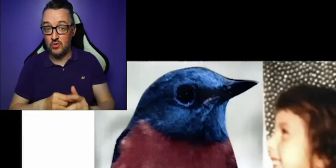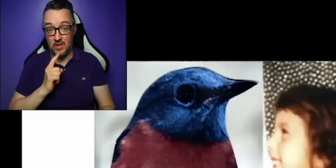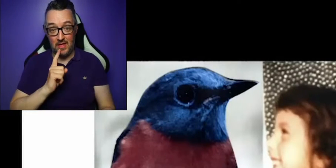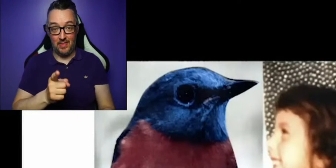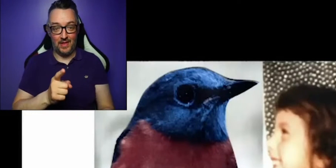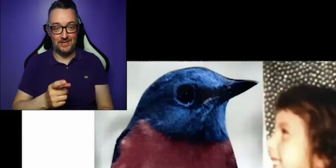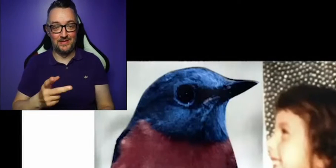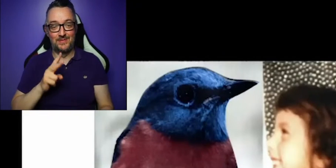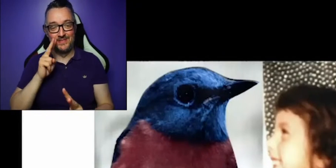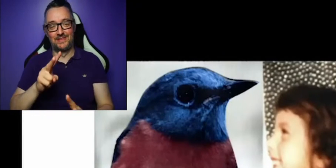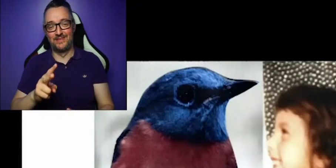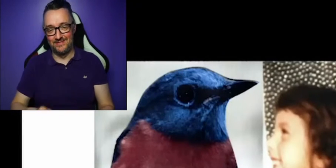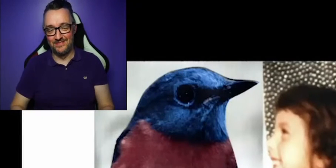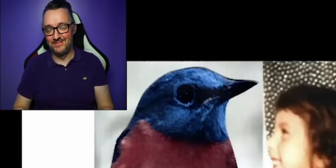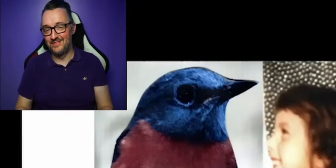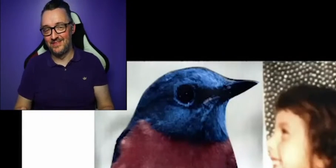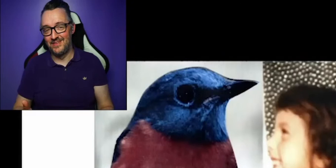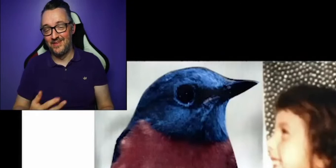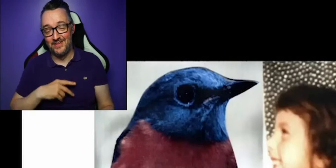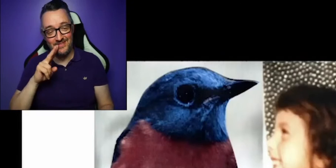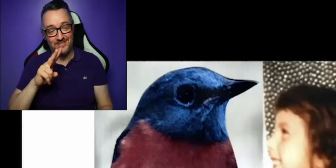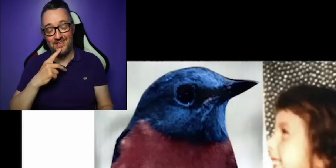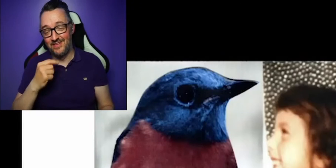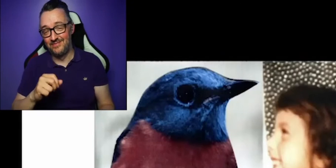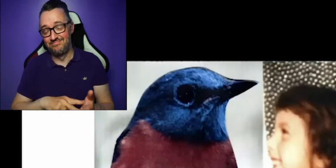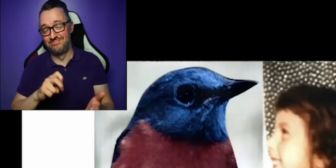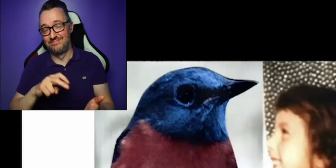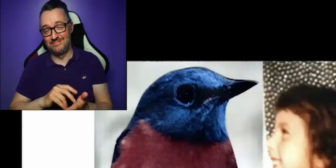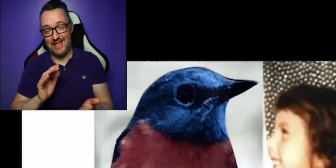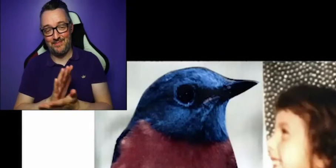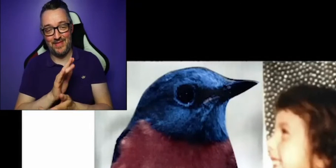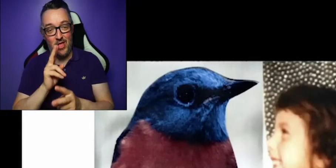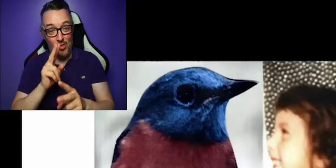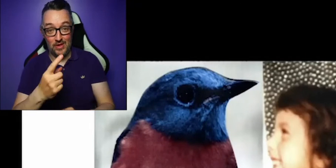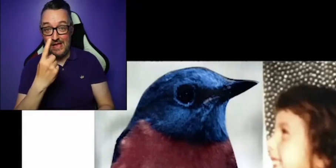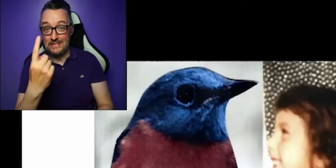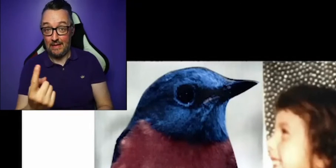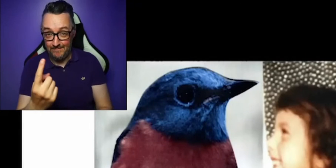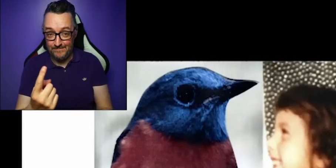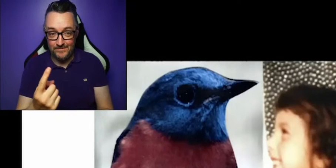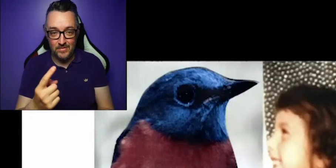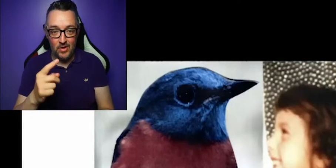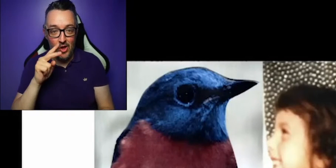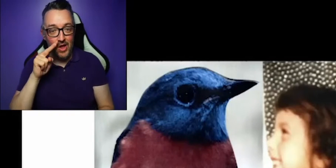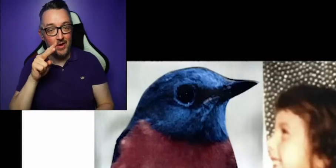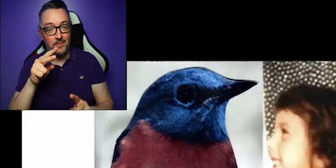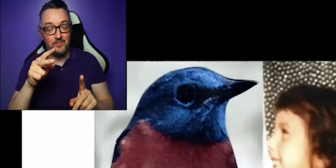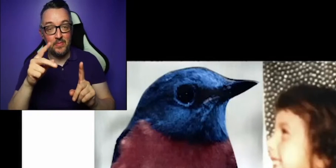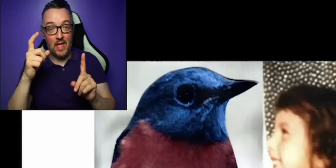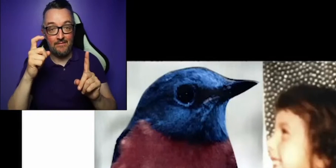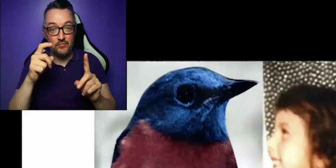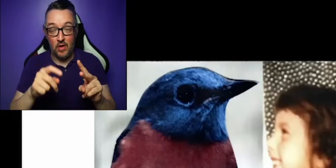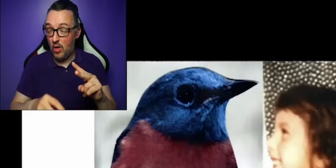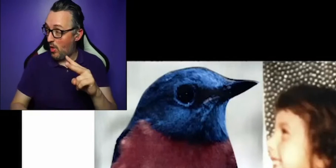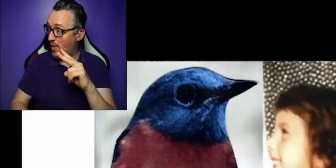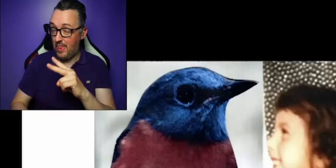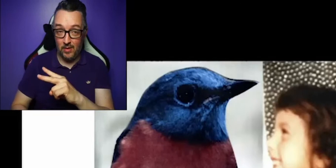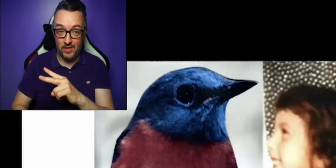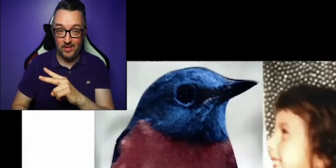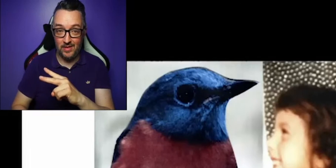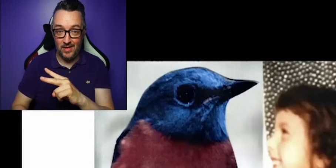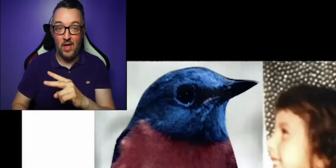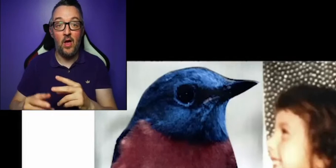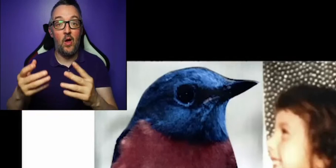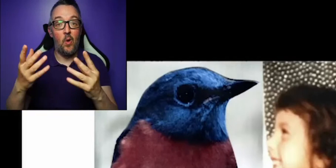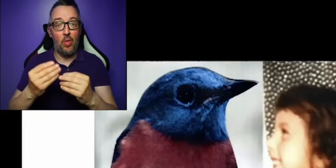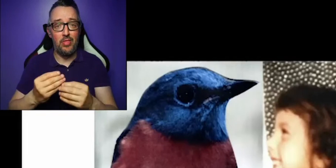this image just brings me so much joy, of a young image of you looking to the left, the photo, and